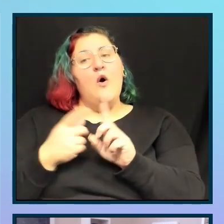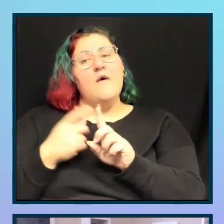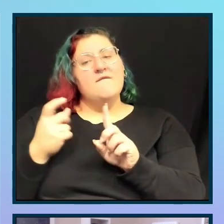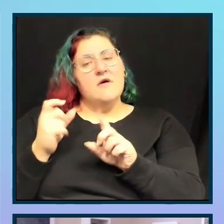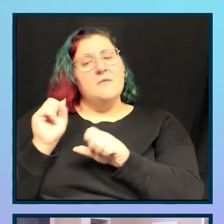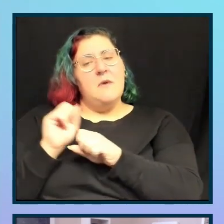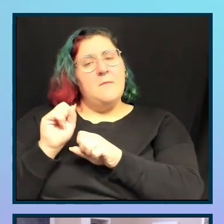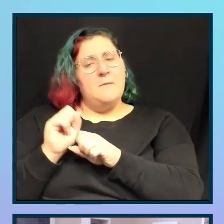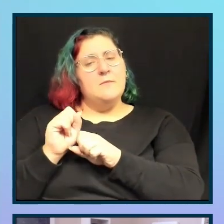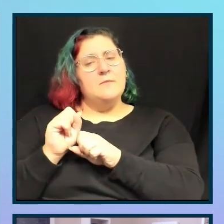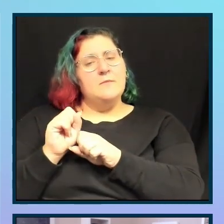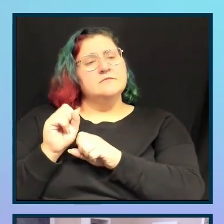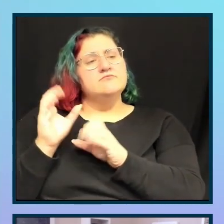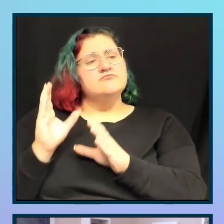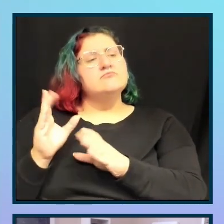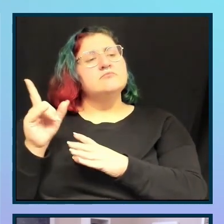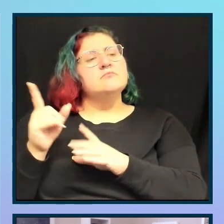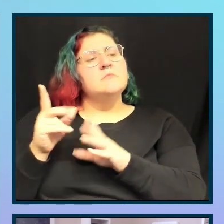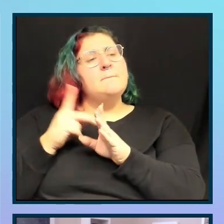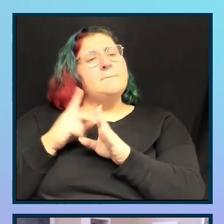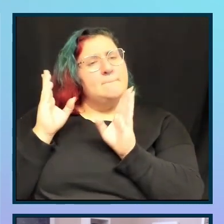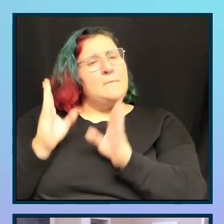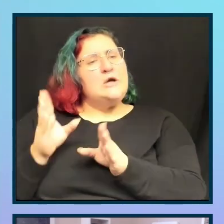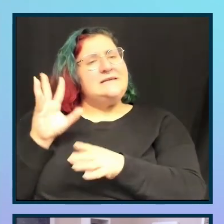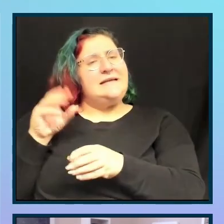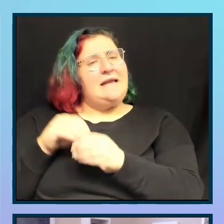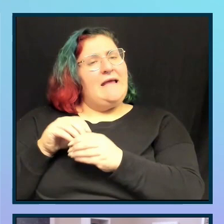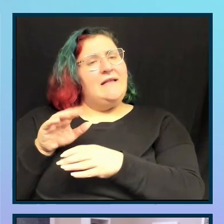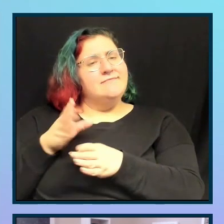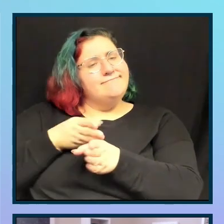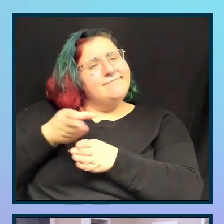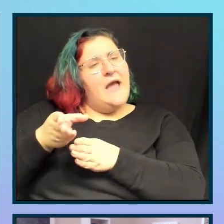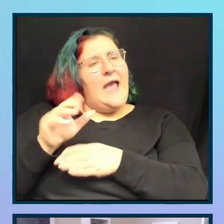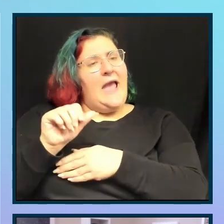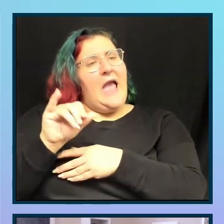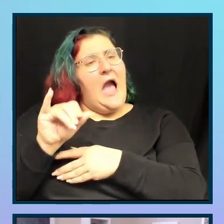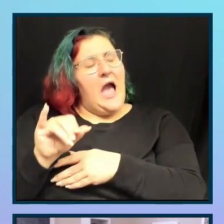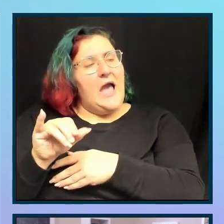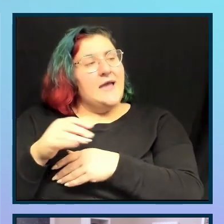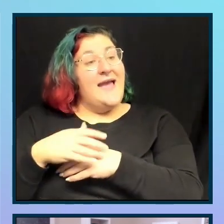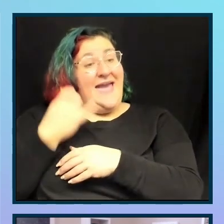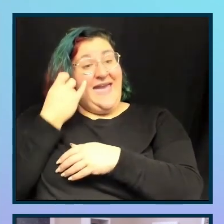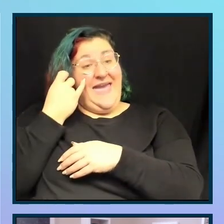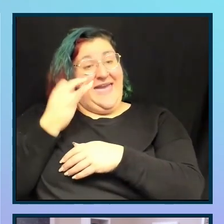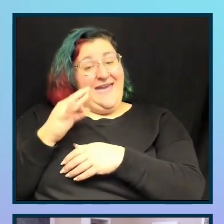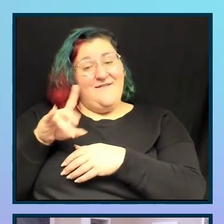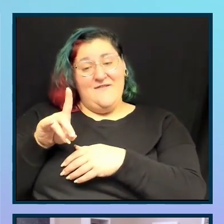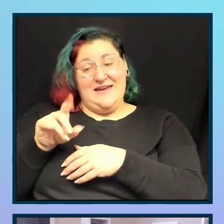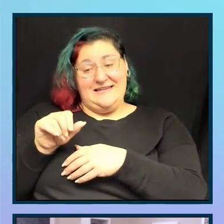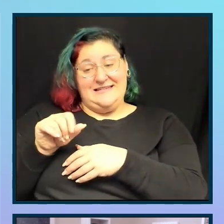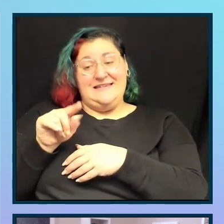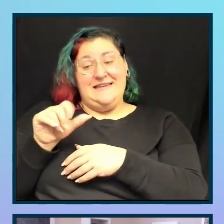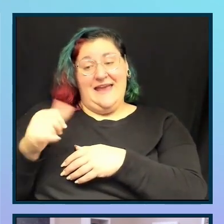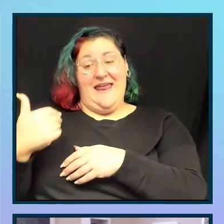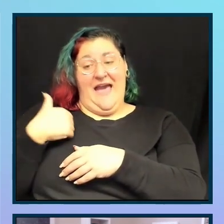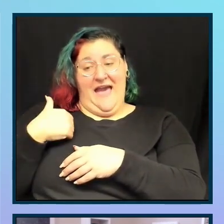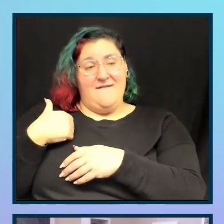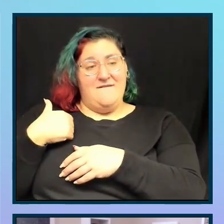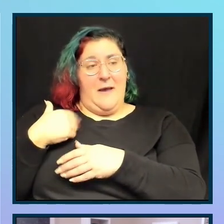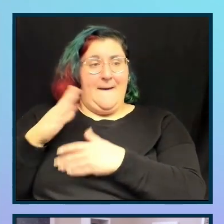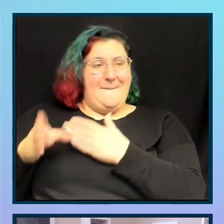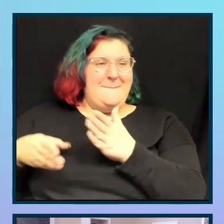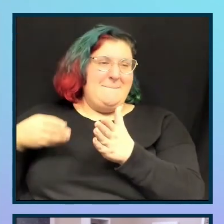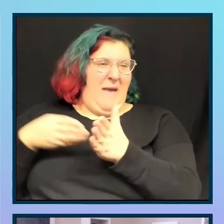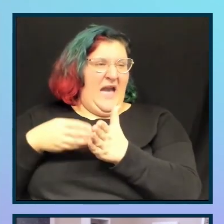admire, which is that if the data includes bias, the algorithm will copy that bias. You can't tell